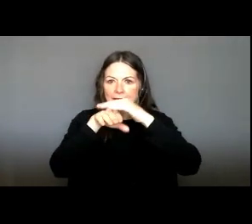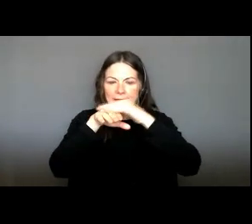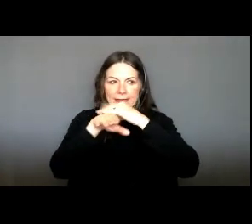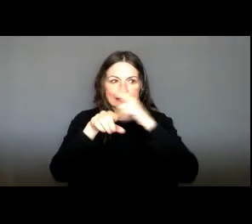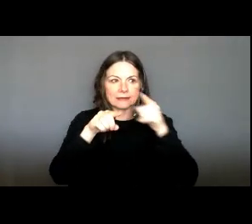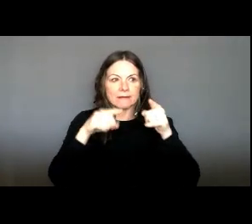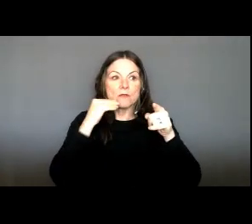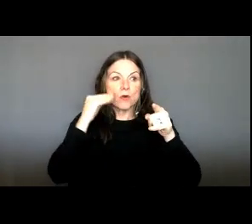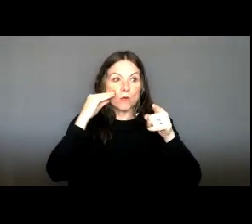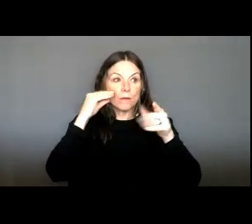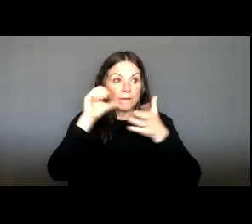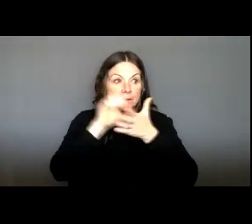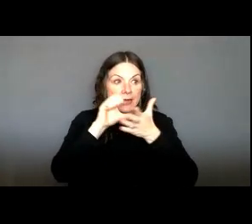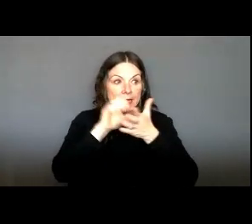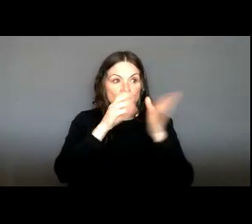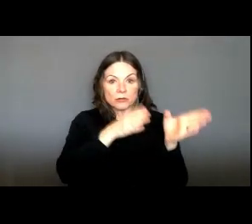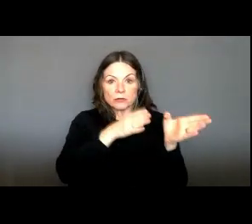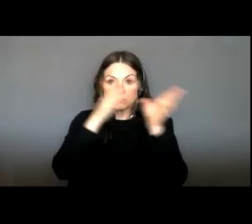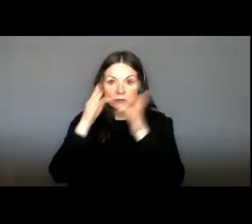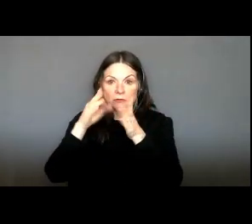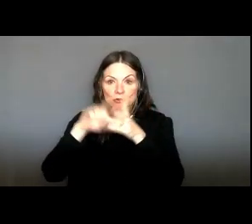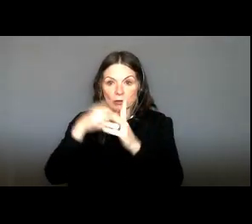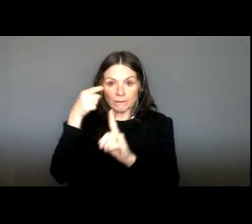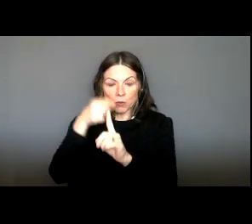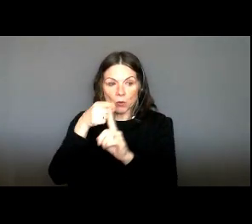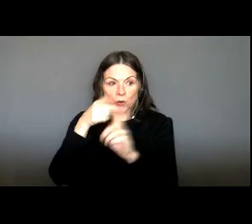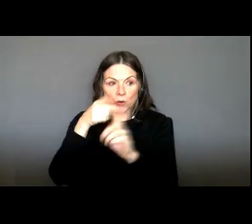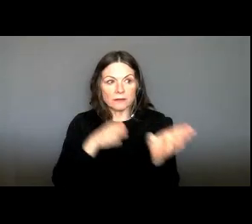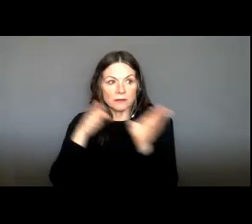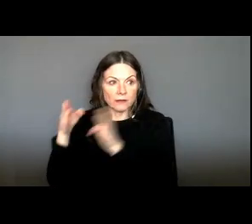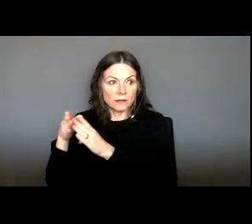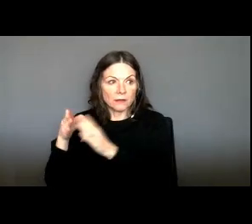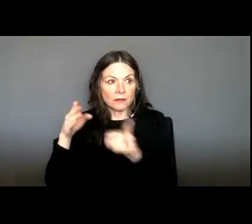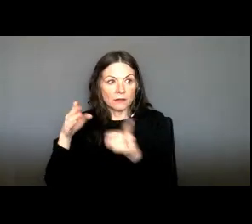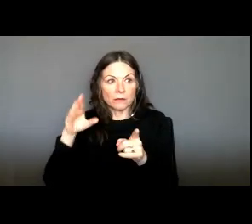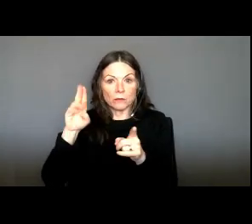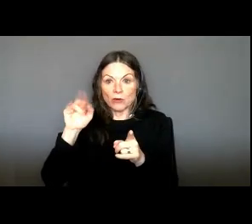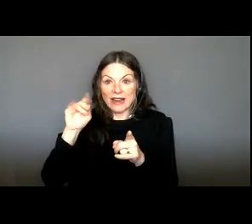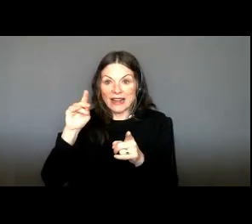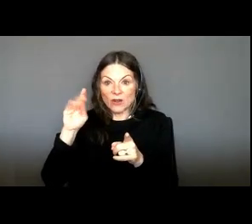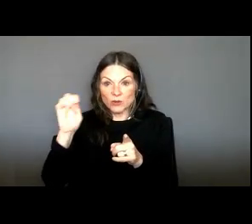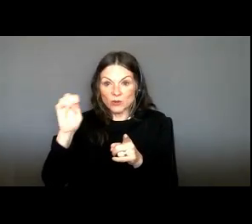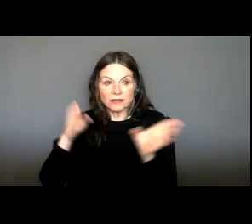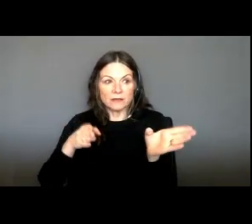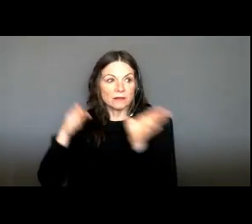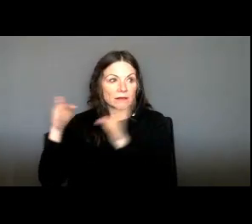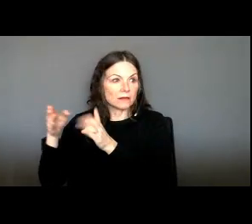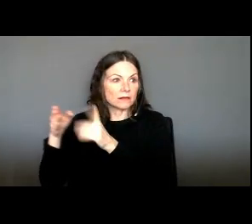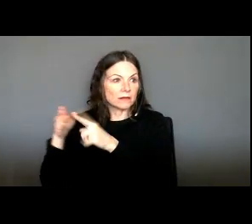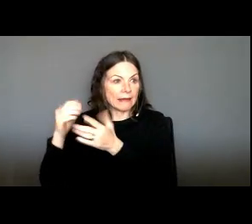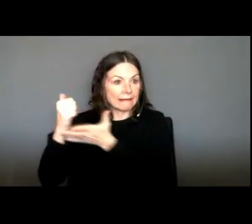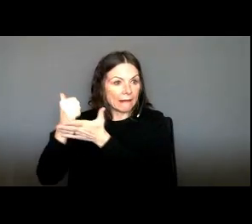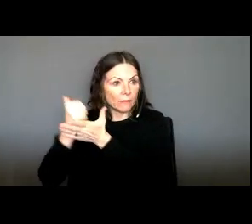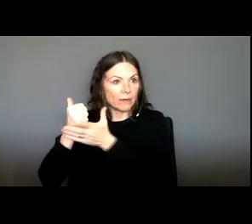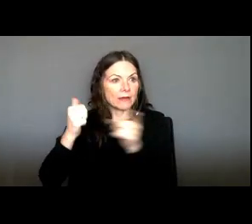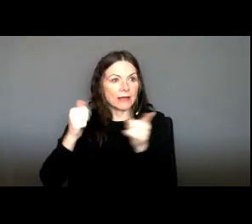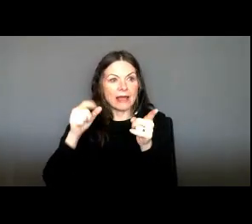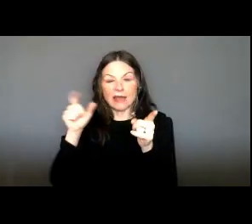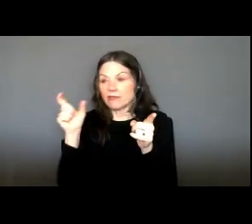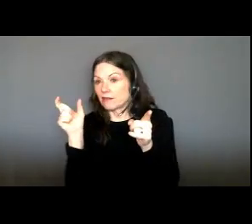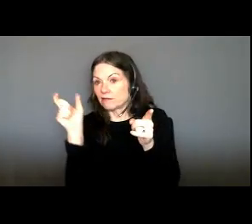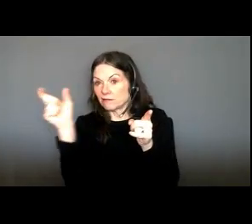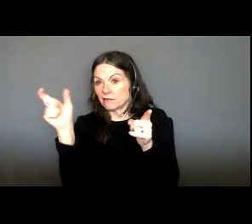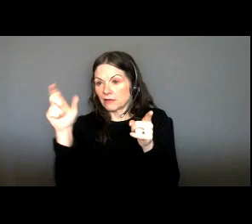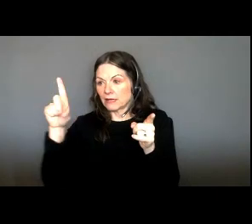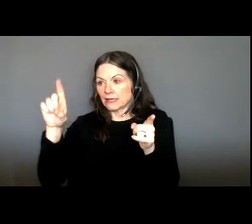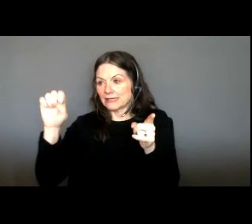homepage, starting point, questionnaire, browse all benefits, and help button, as well as a blue button called dashboard,